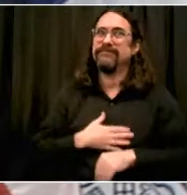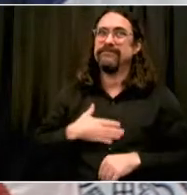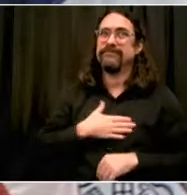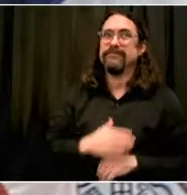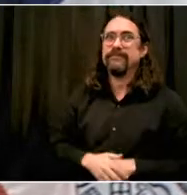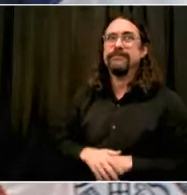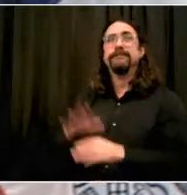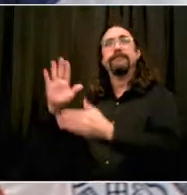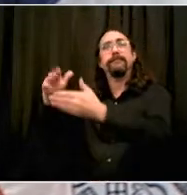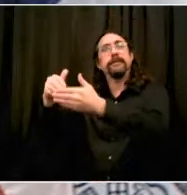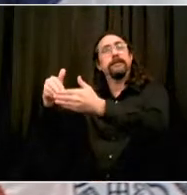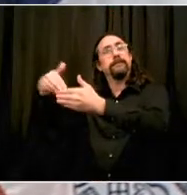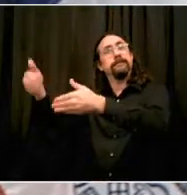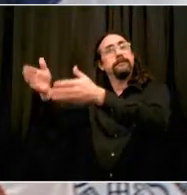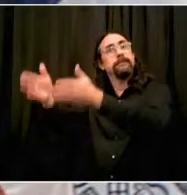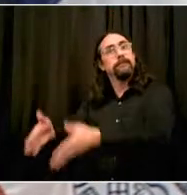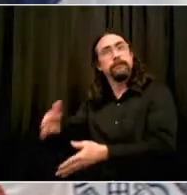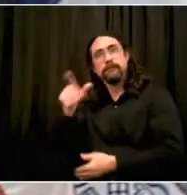on the